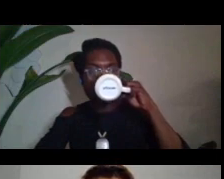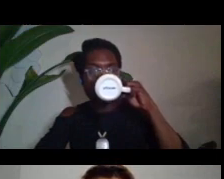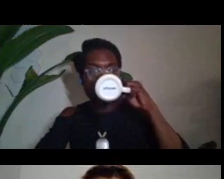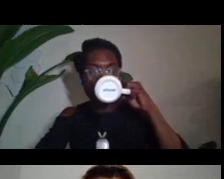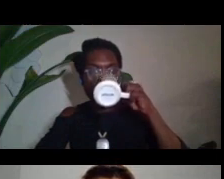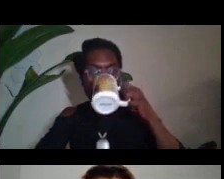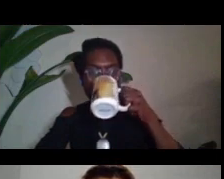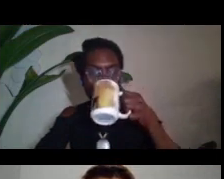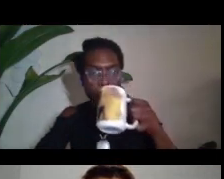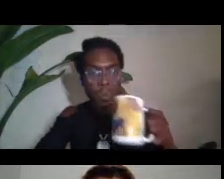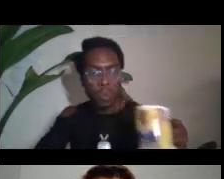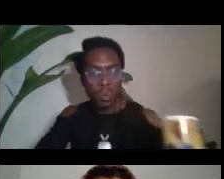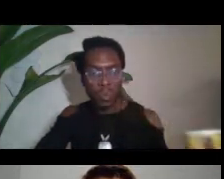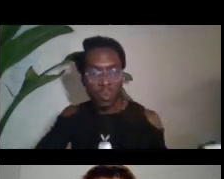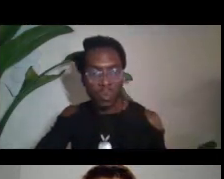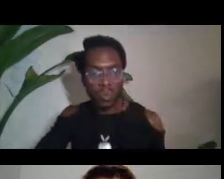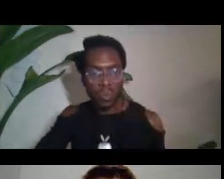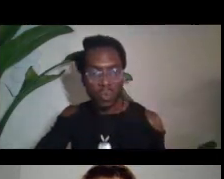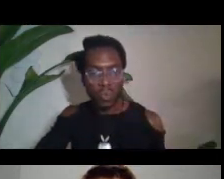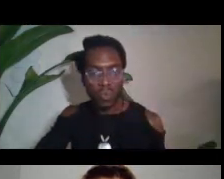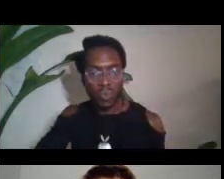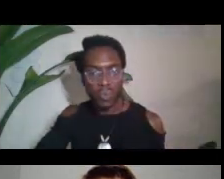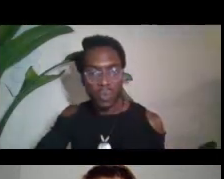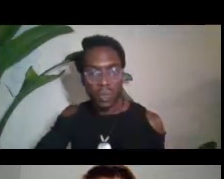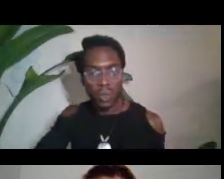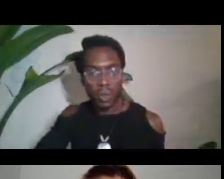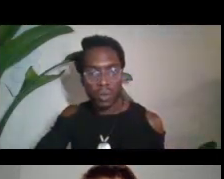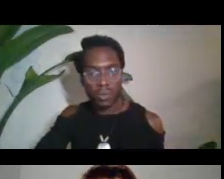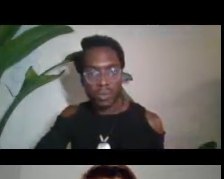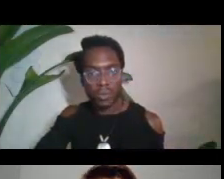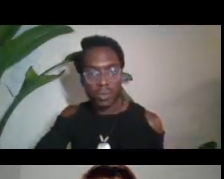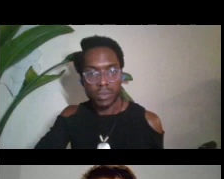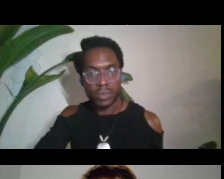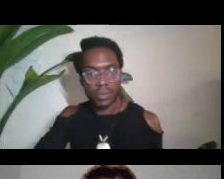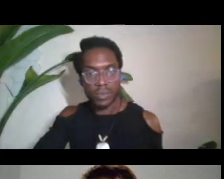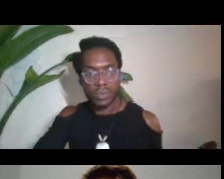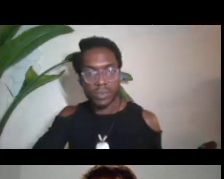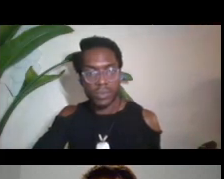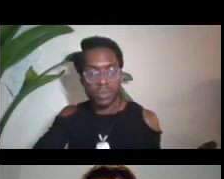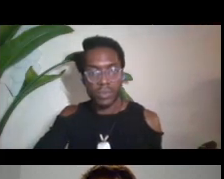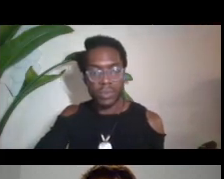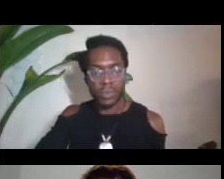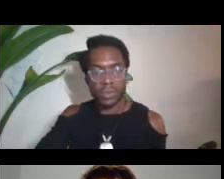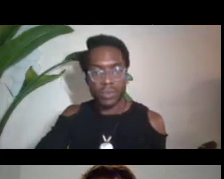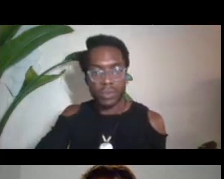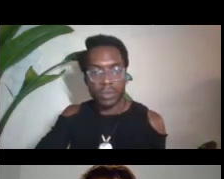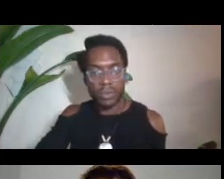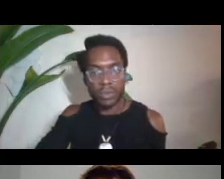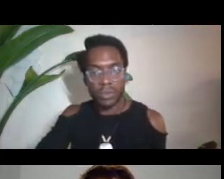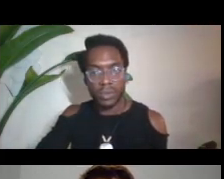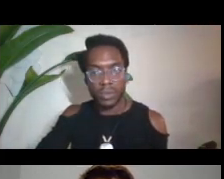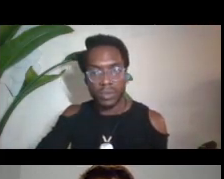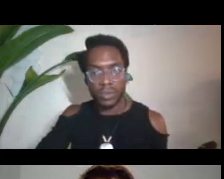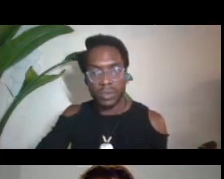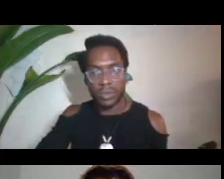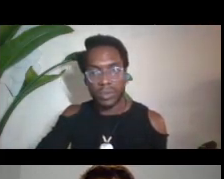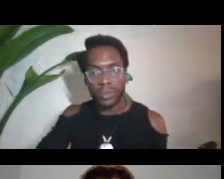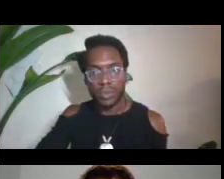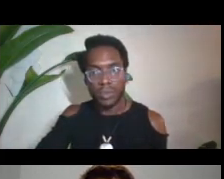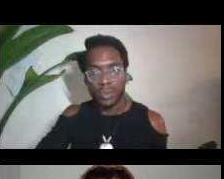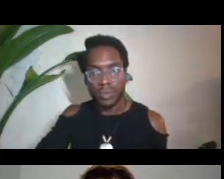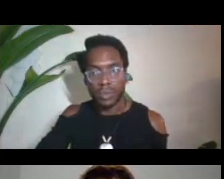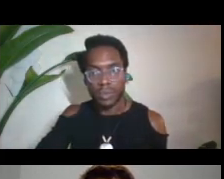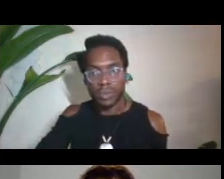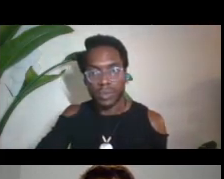Miguich. Greeting you in Ojibwe, as you probably gathered, a language from this Oma'a king here. And I'm thanking